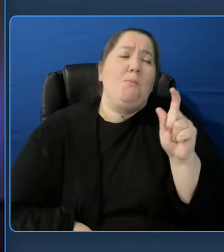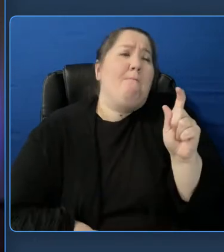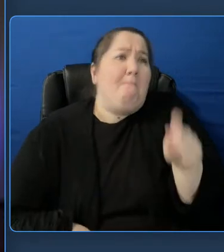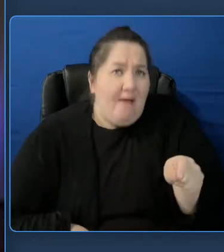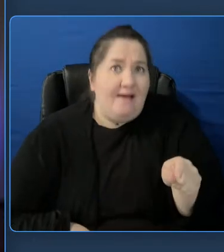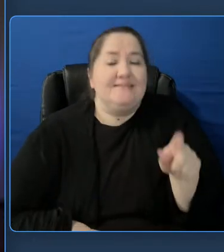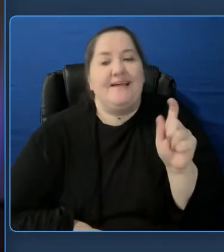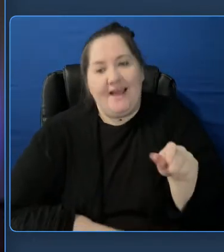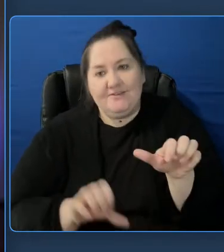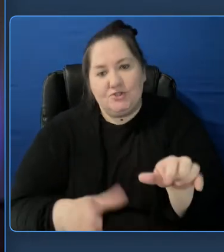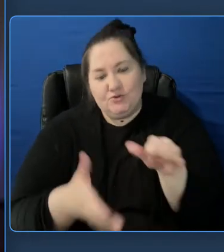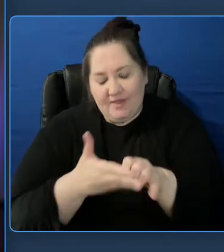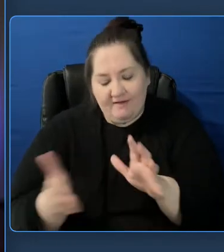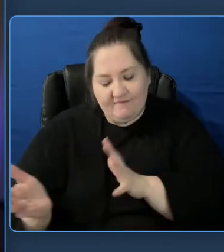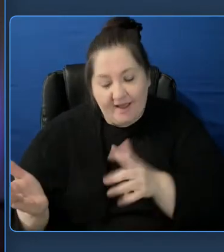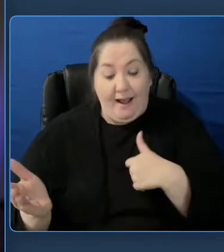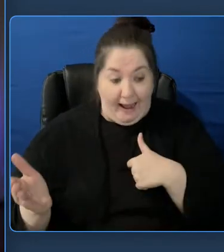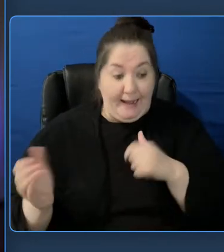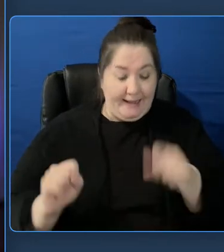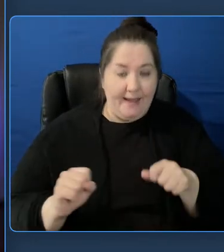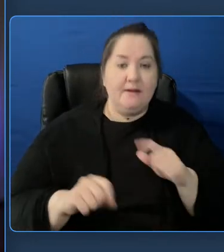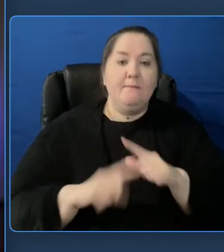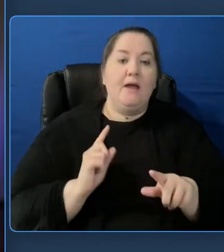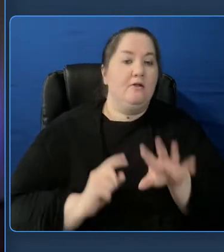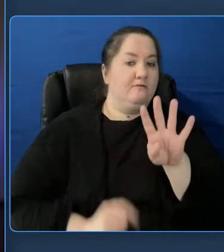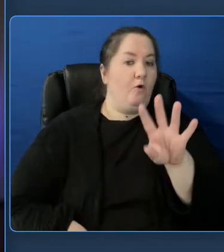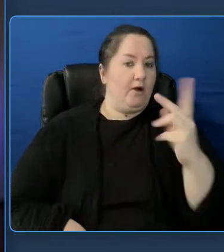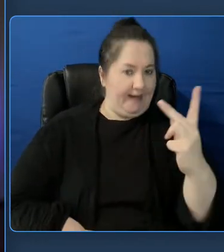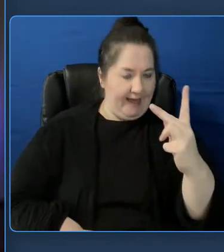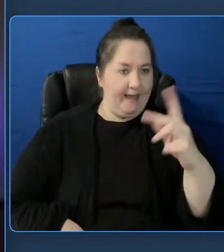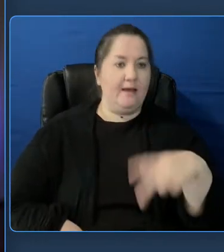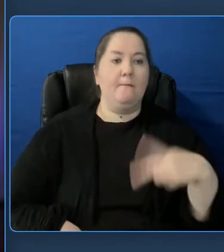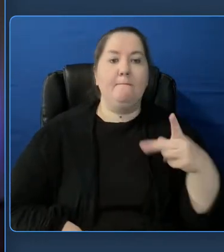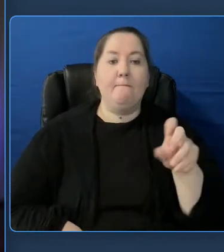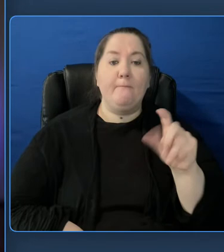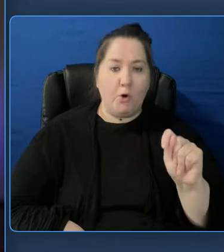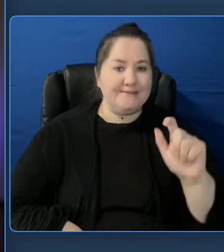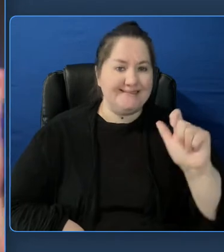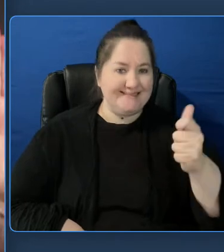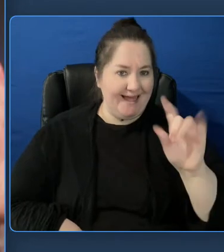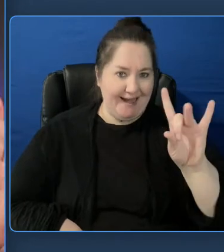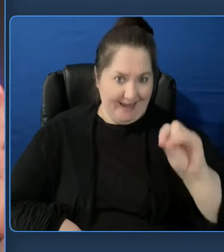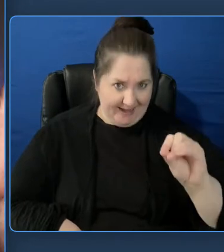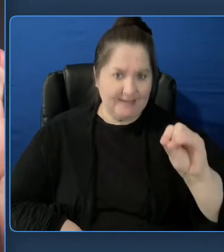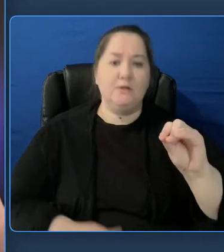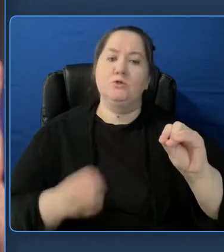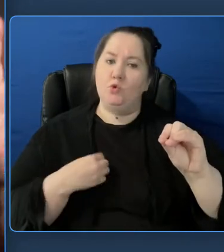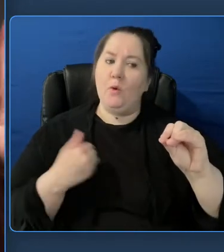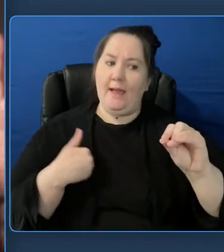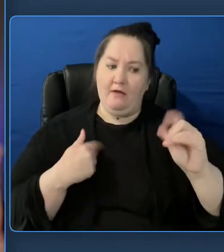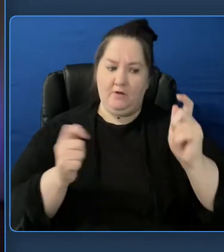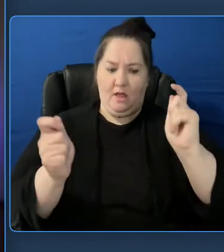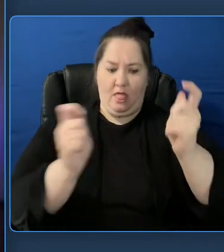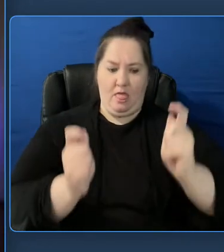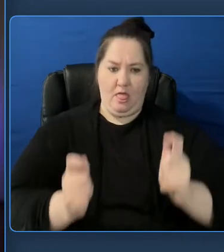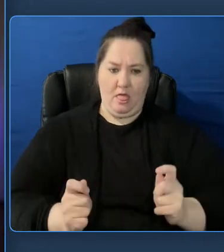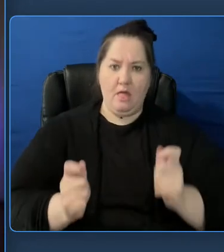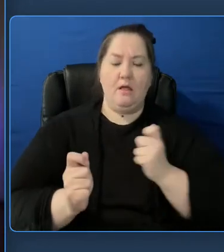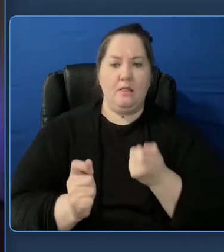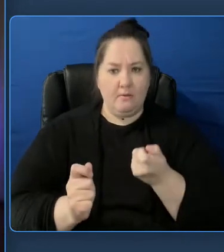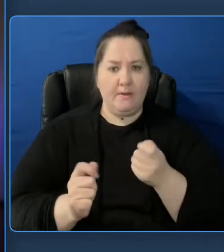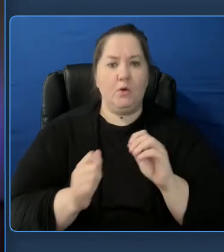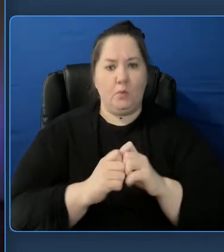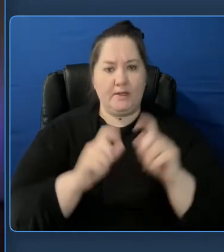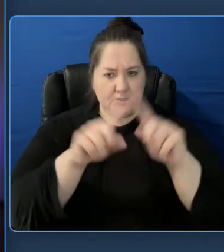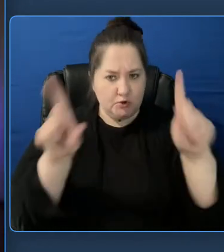must do that kind of stuff, make sure you shoot 4K and post in 1080 so that you have a little room to be able to manipulate